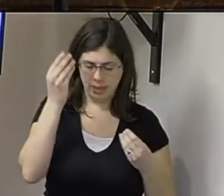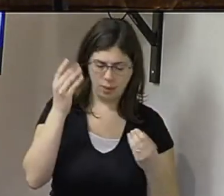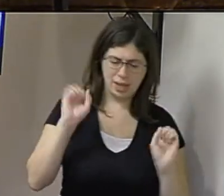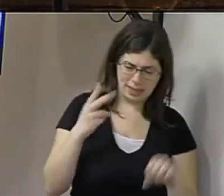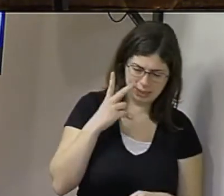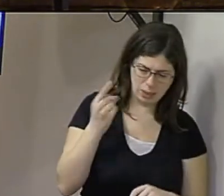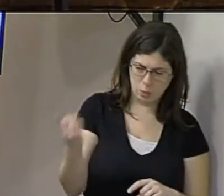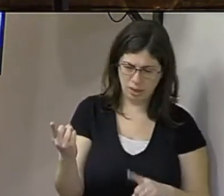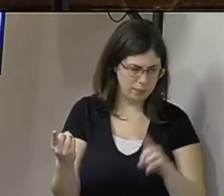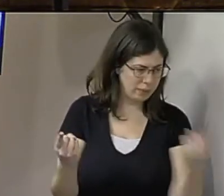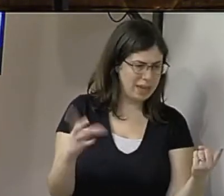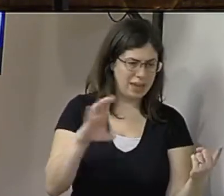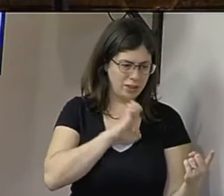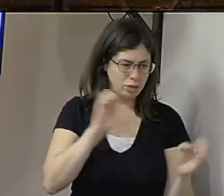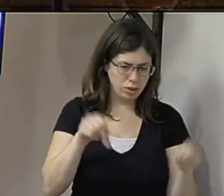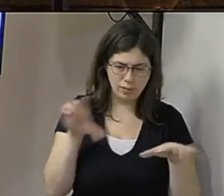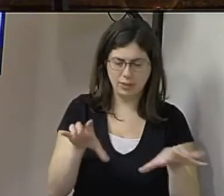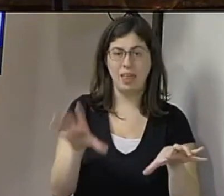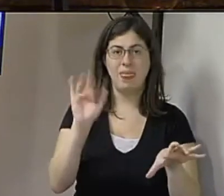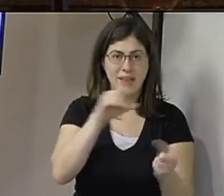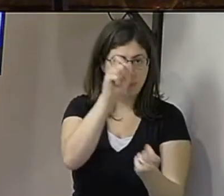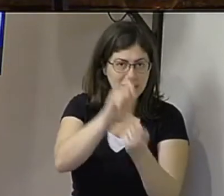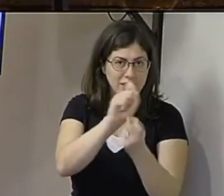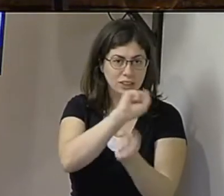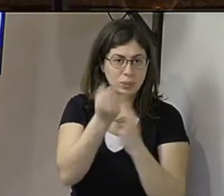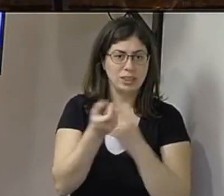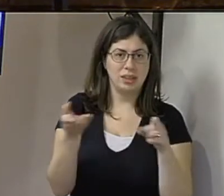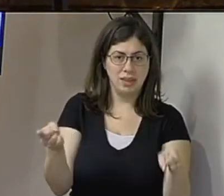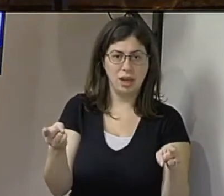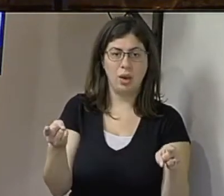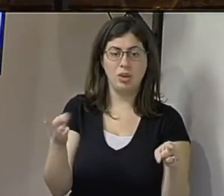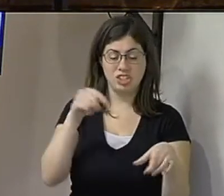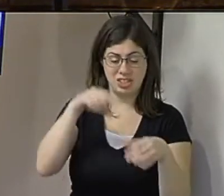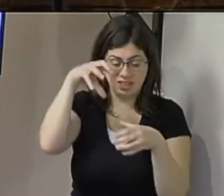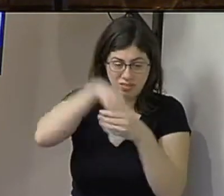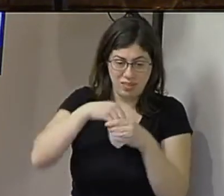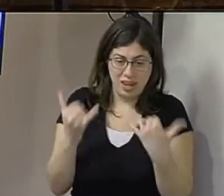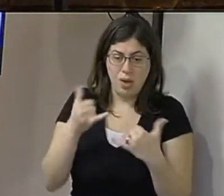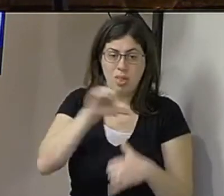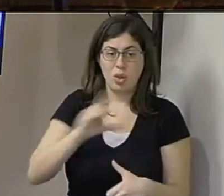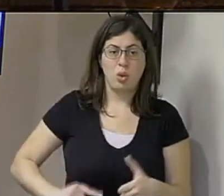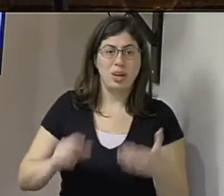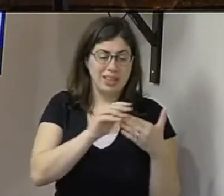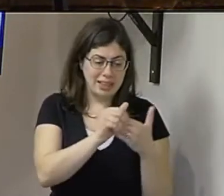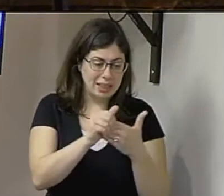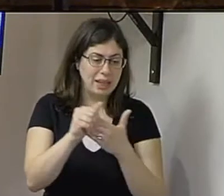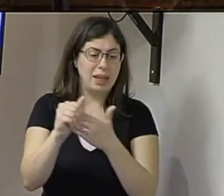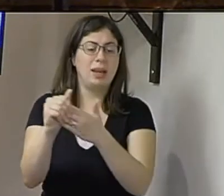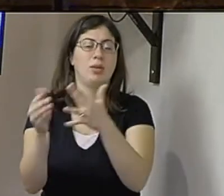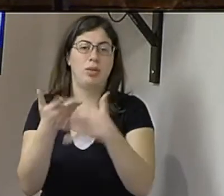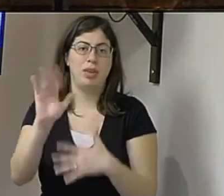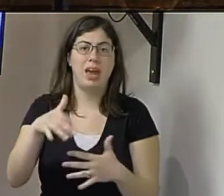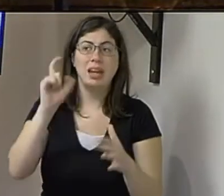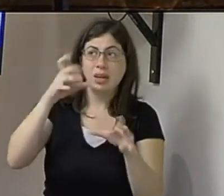see one way and I can see another way that Esther could have acted. That's a specific situation that she got herself into that the Lord is leading her out of. And we need to